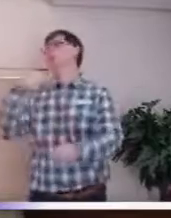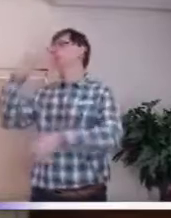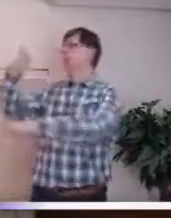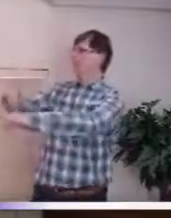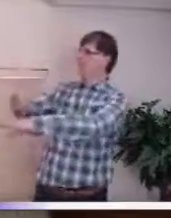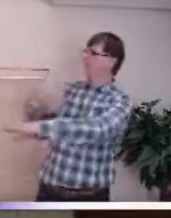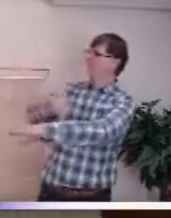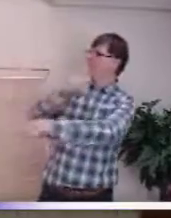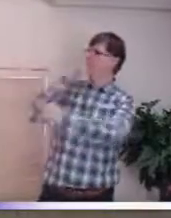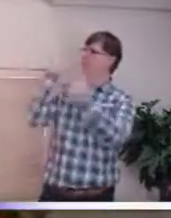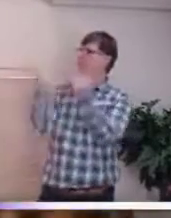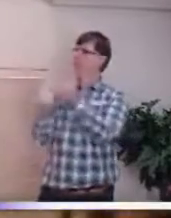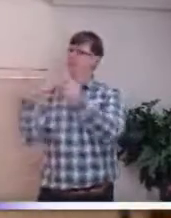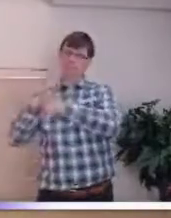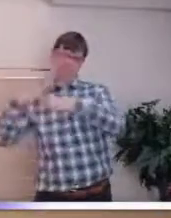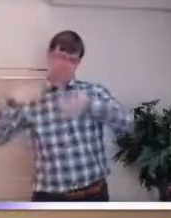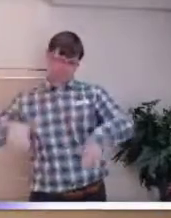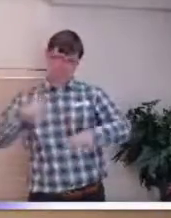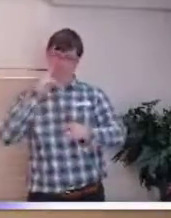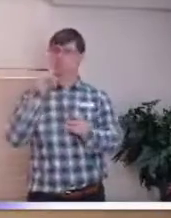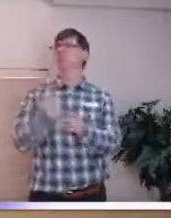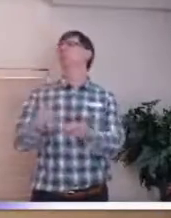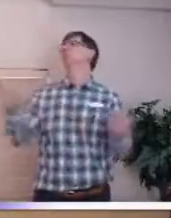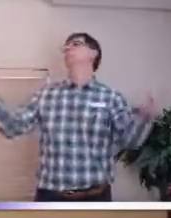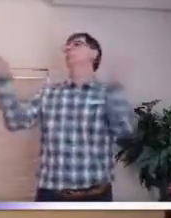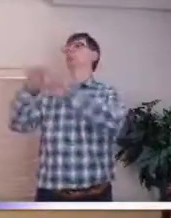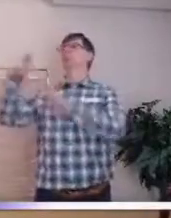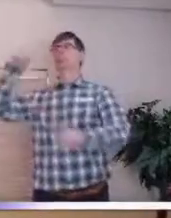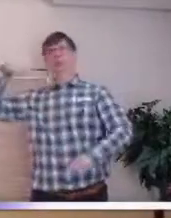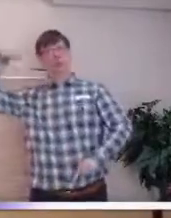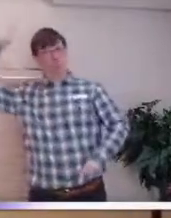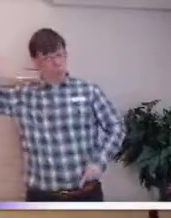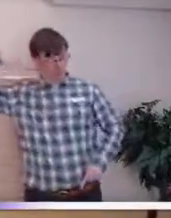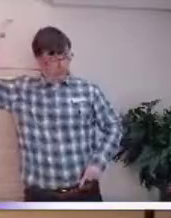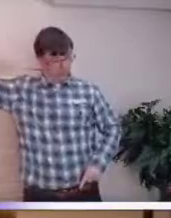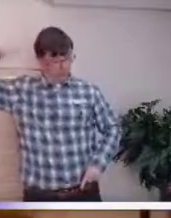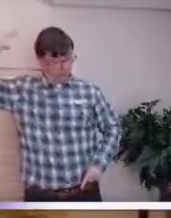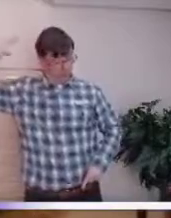continue doing the same thing. Now, there's a little saying about insanity.